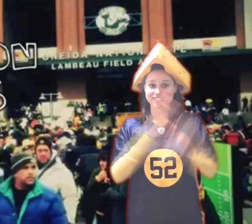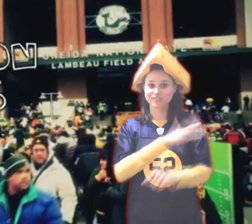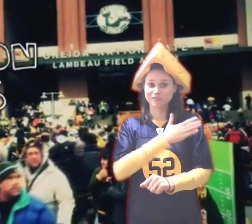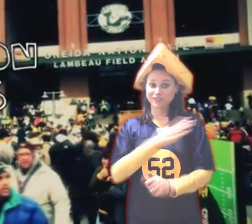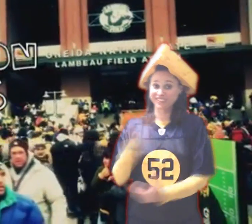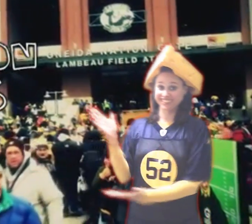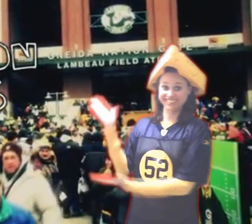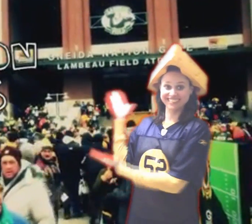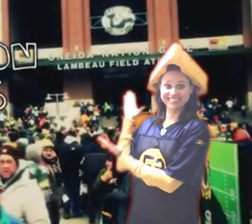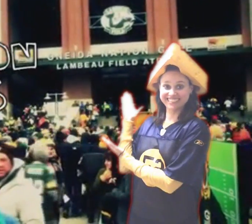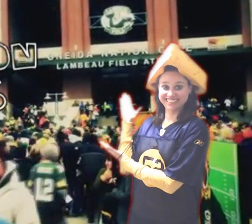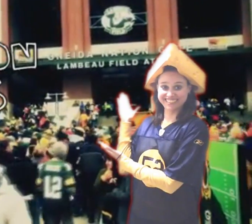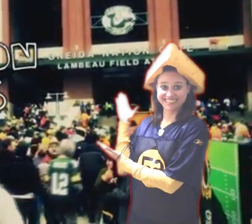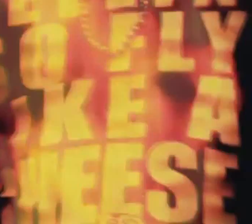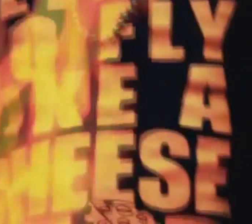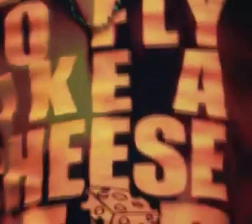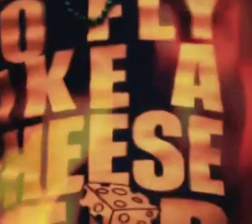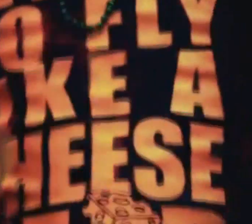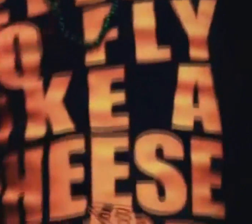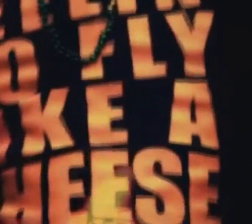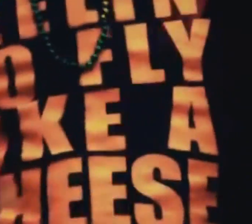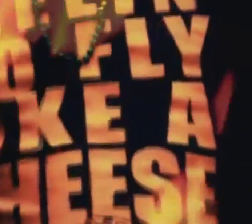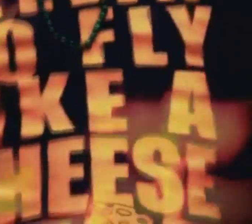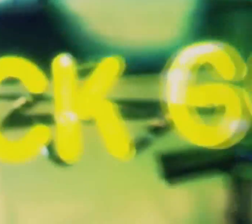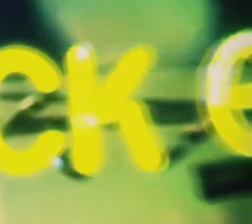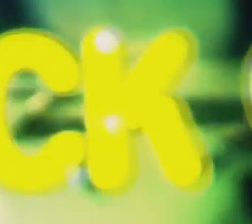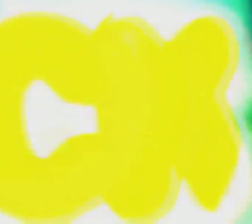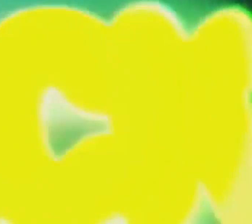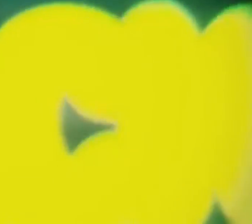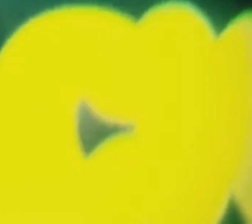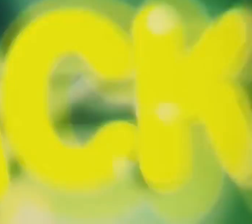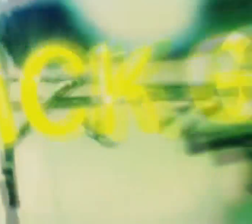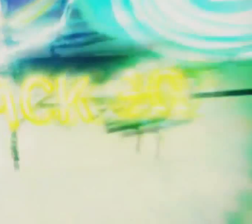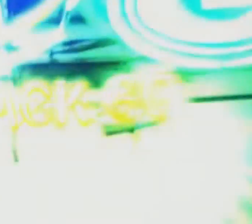Cause we're at Lambeau Field, and I'm a cheesehead.